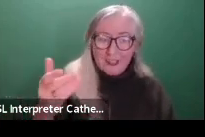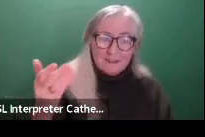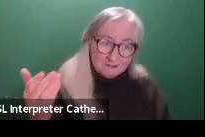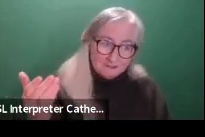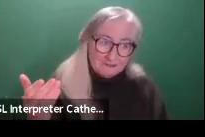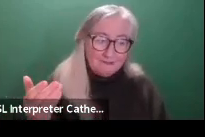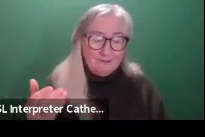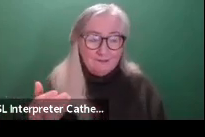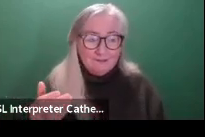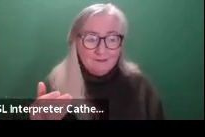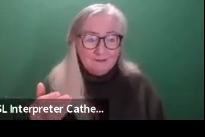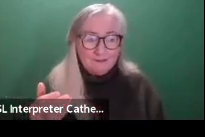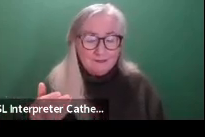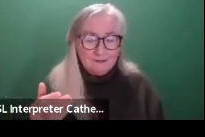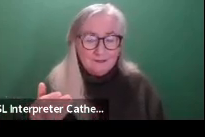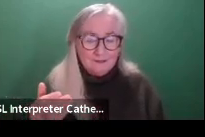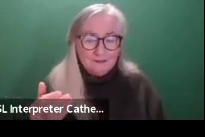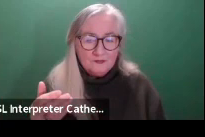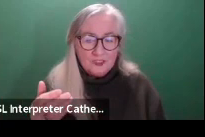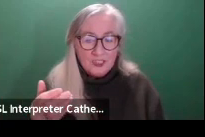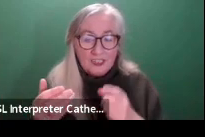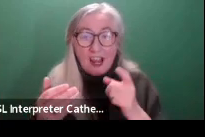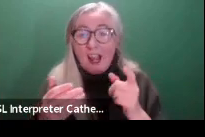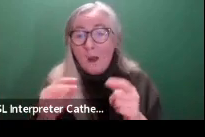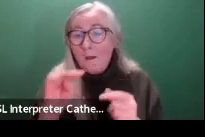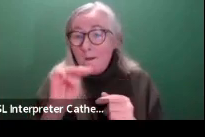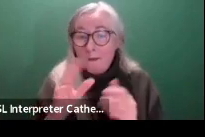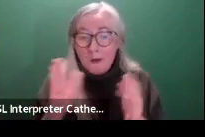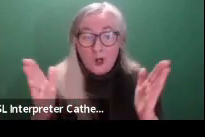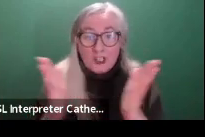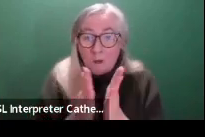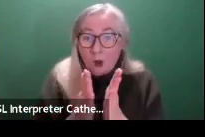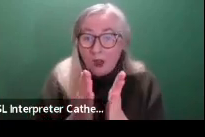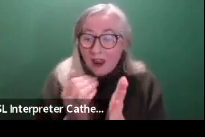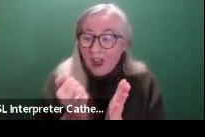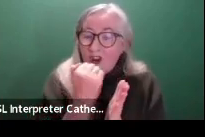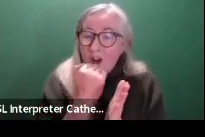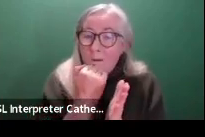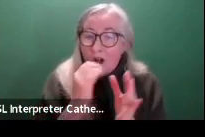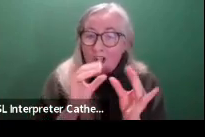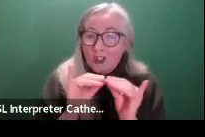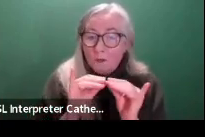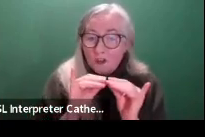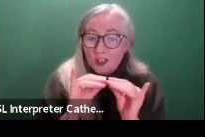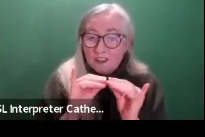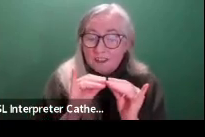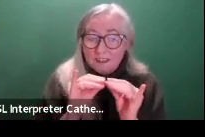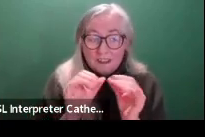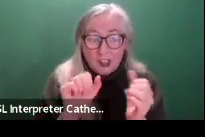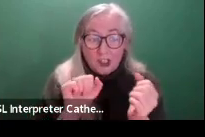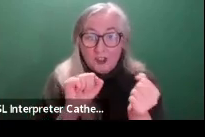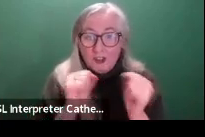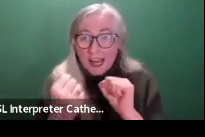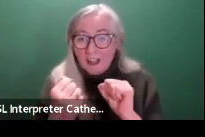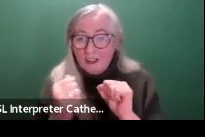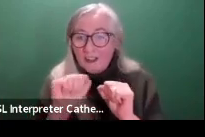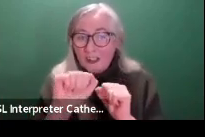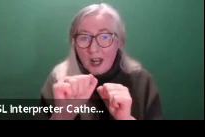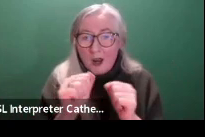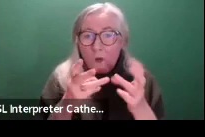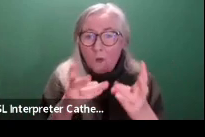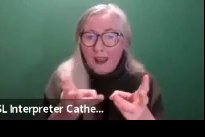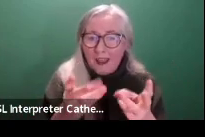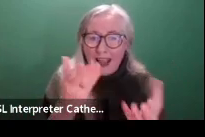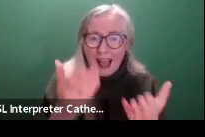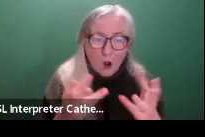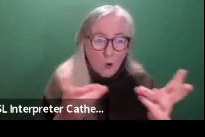I think even though it might be a relatively small number of interpreters who are changing their working patterns, but even so, in